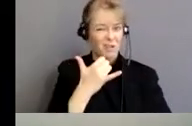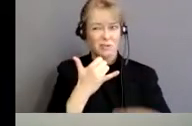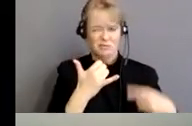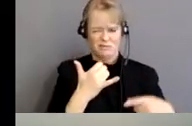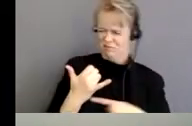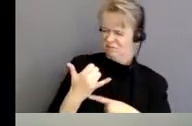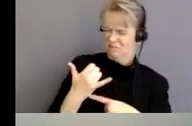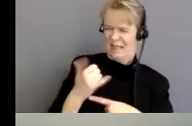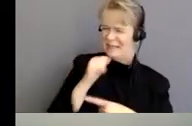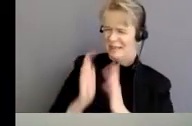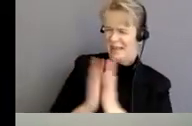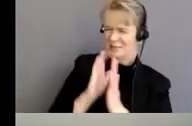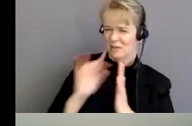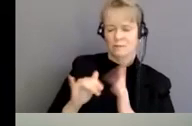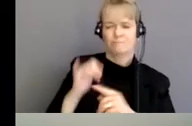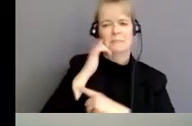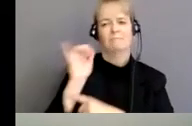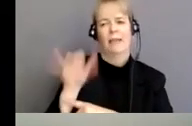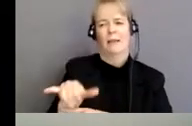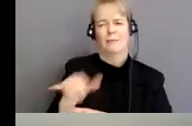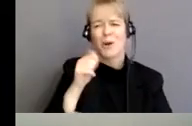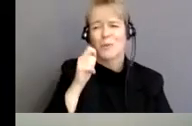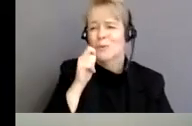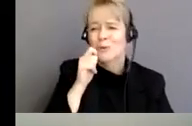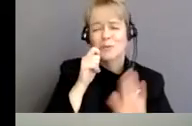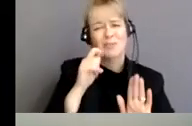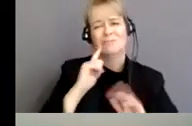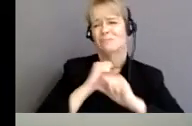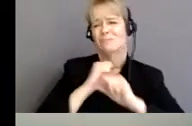And you're not being rude. You're simply protecting yourself.